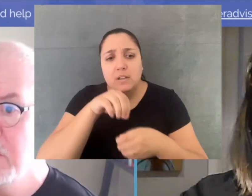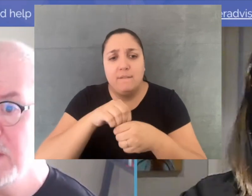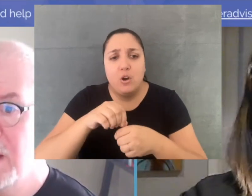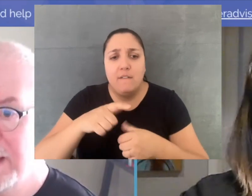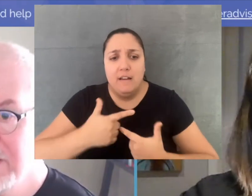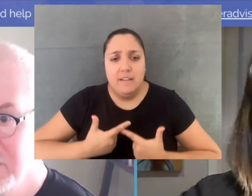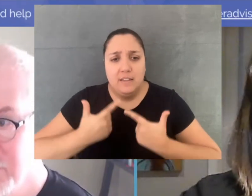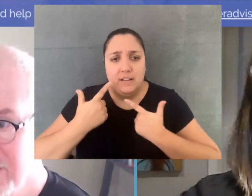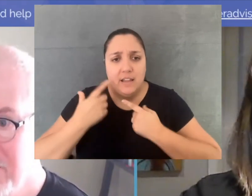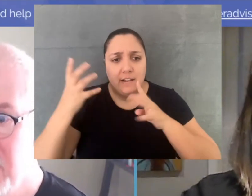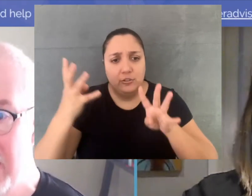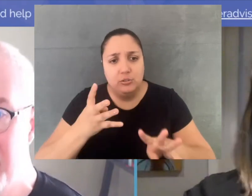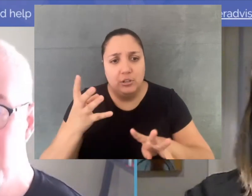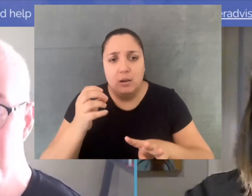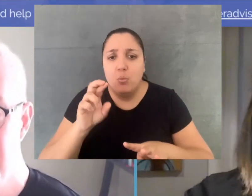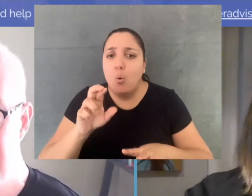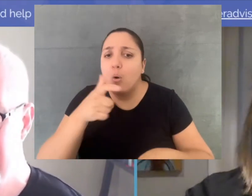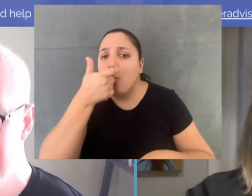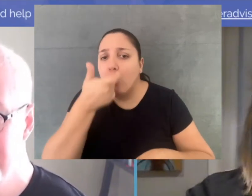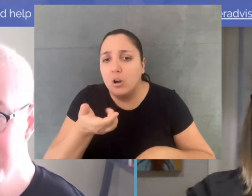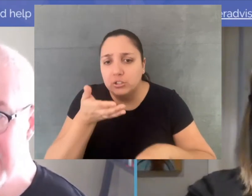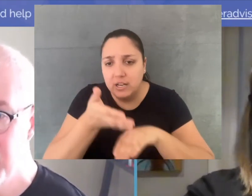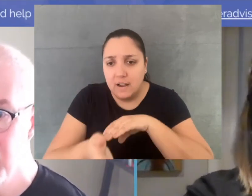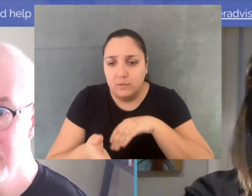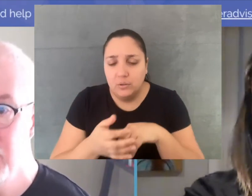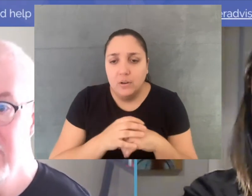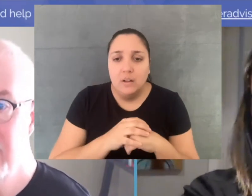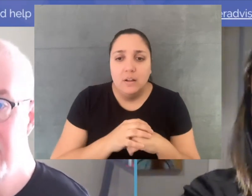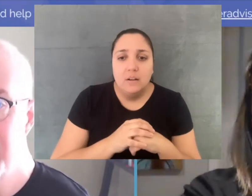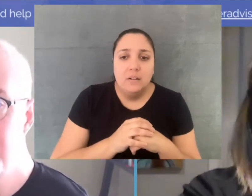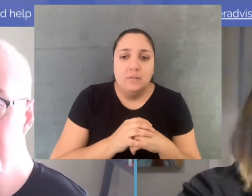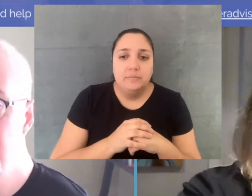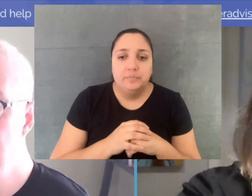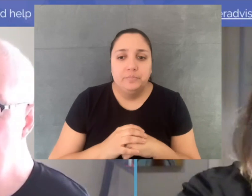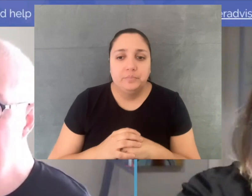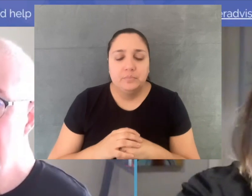anybody who's on the stream or maybe catches this afterwards,